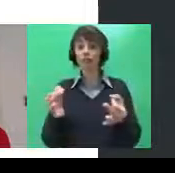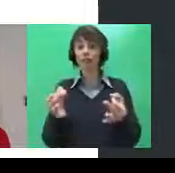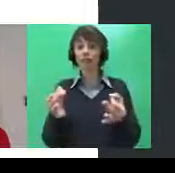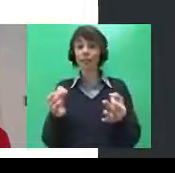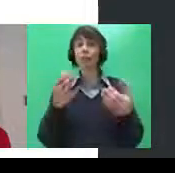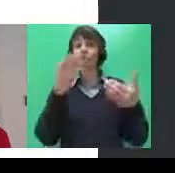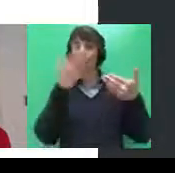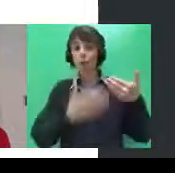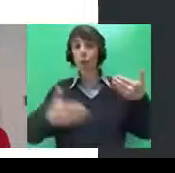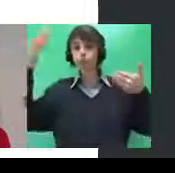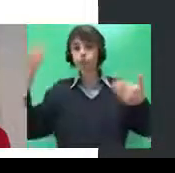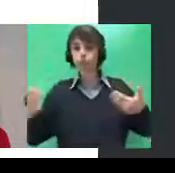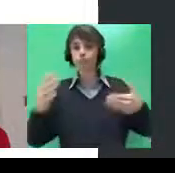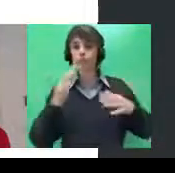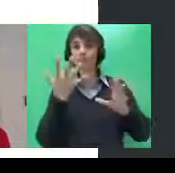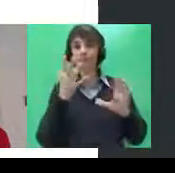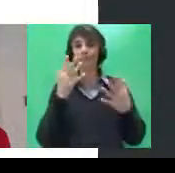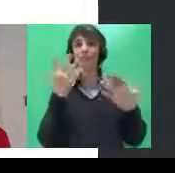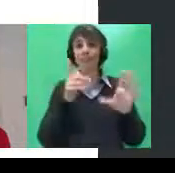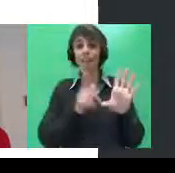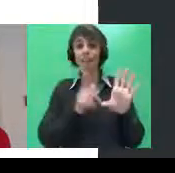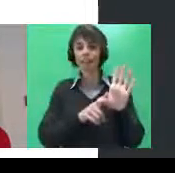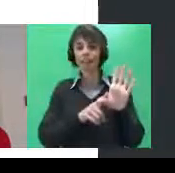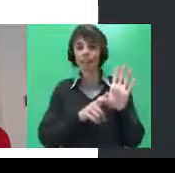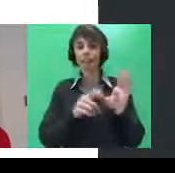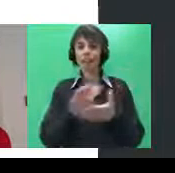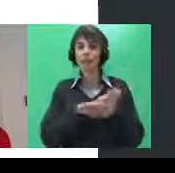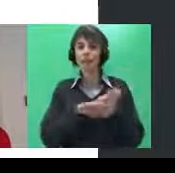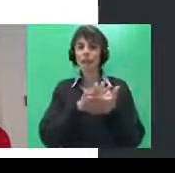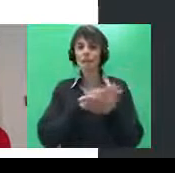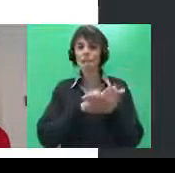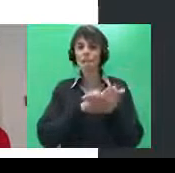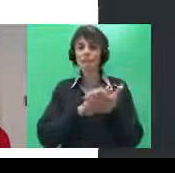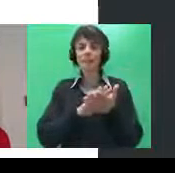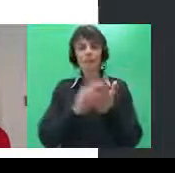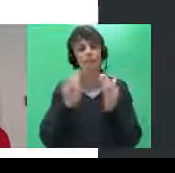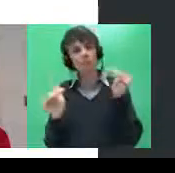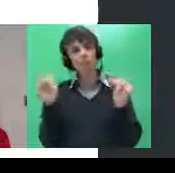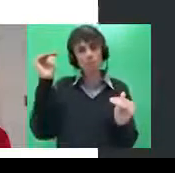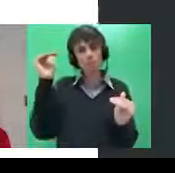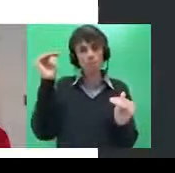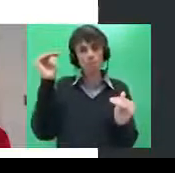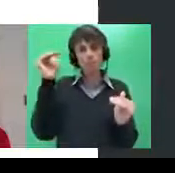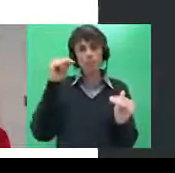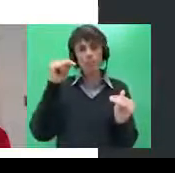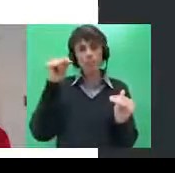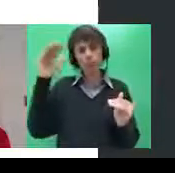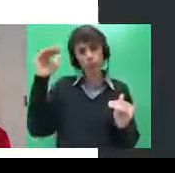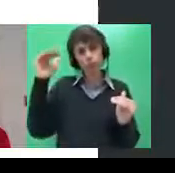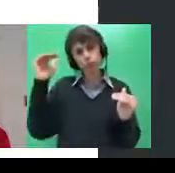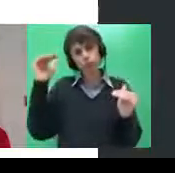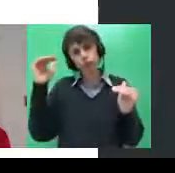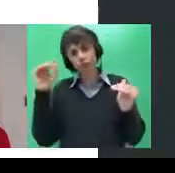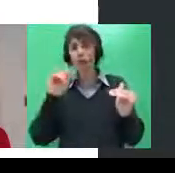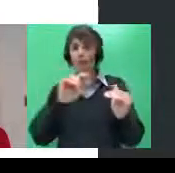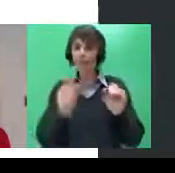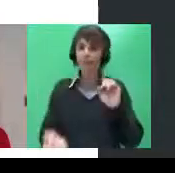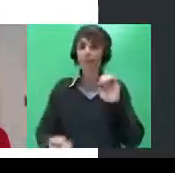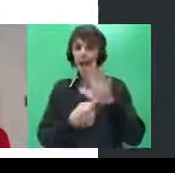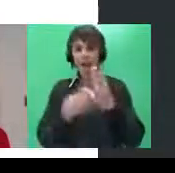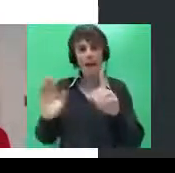positions tackling inequalities as a core ambition. So really pertinent to today's discussion. You know, this is still being finalised, and we know there's been